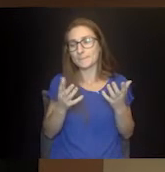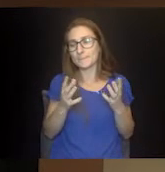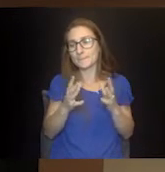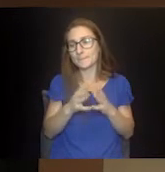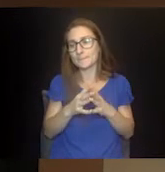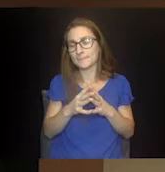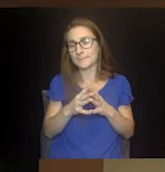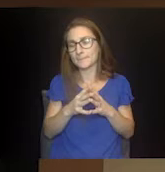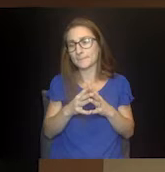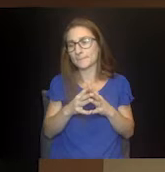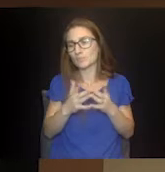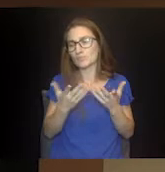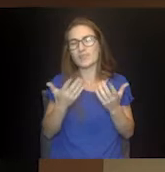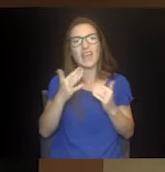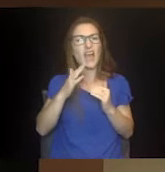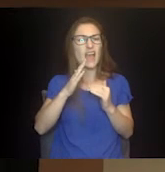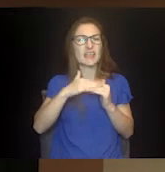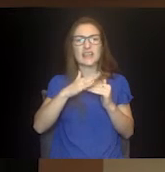have